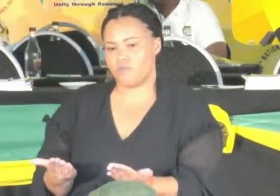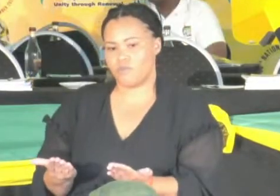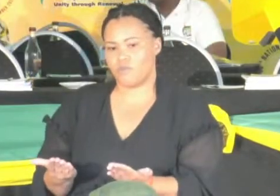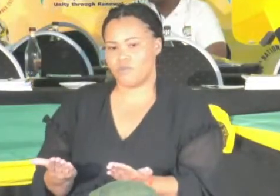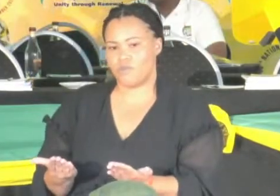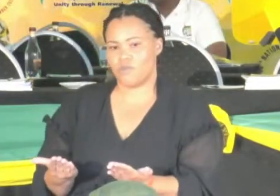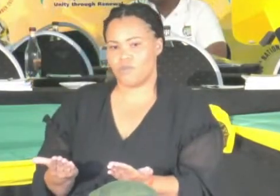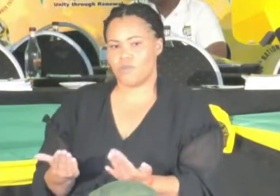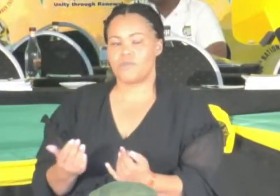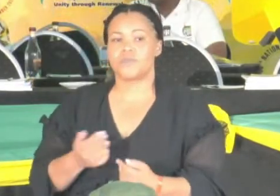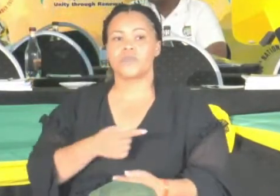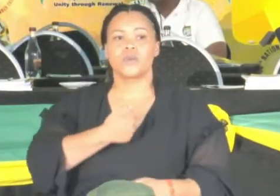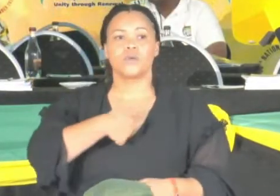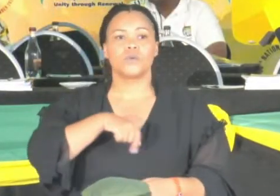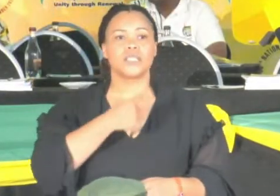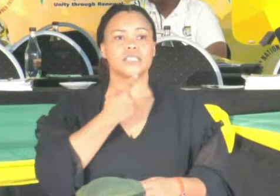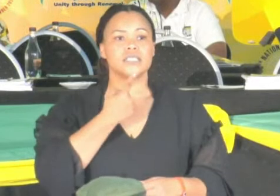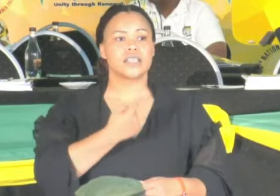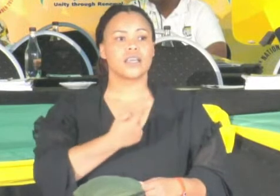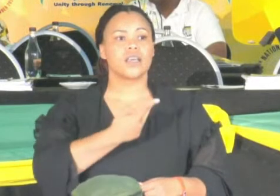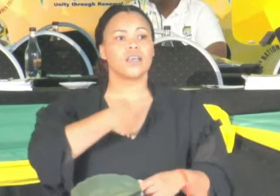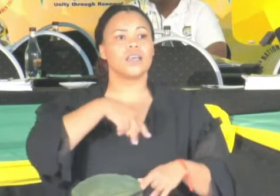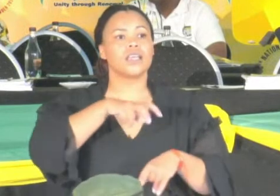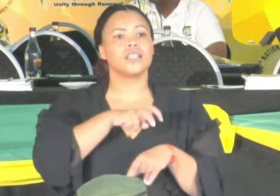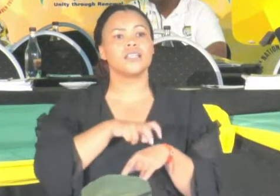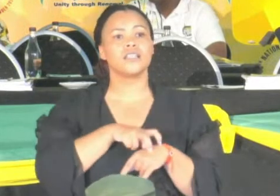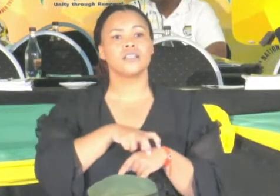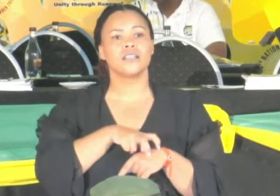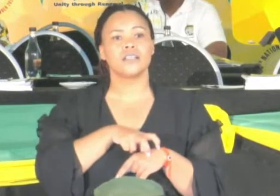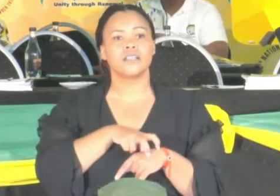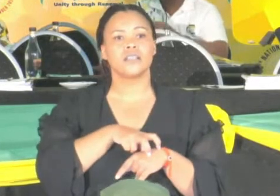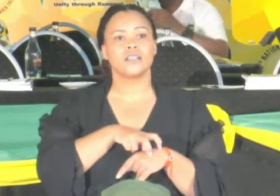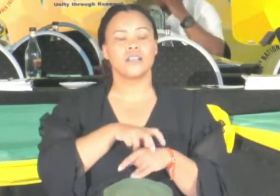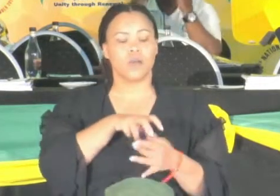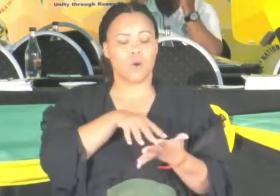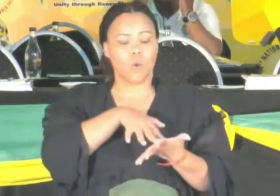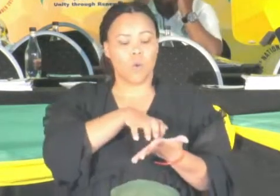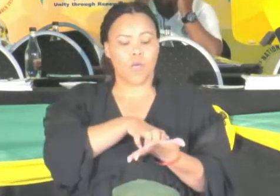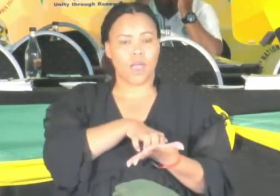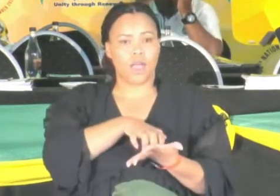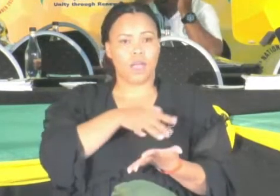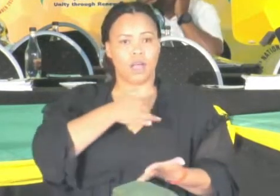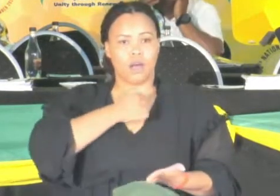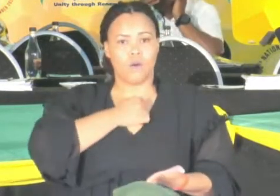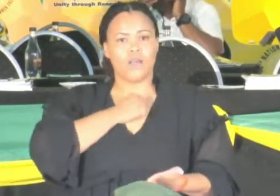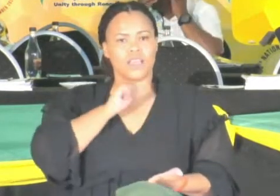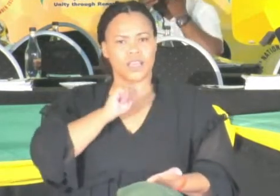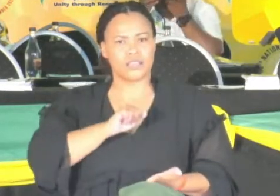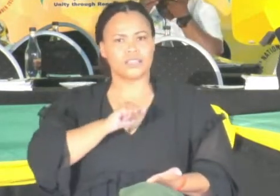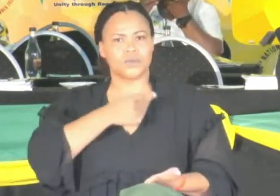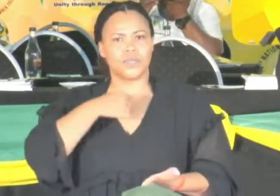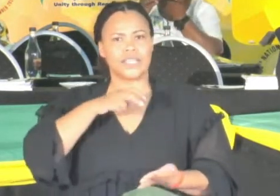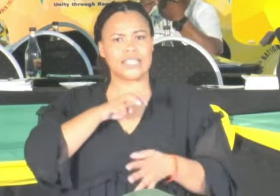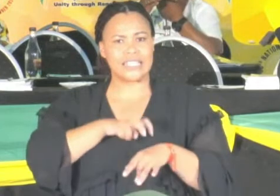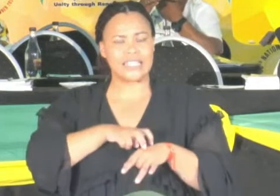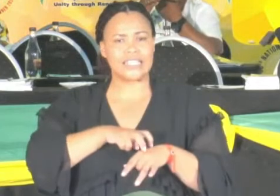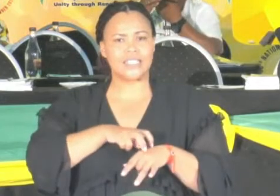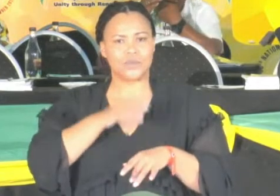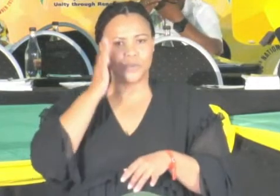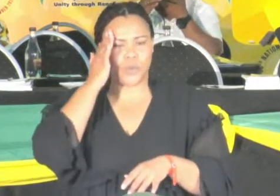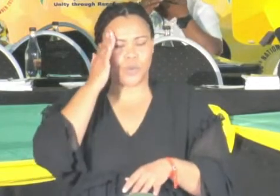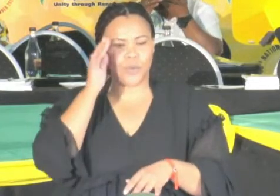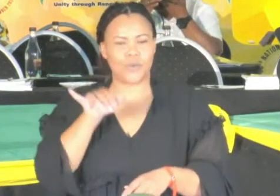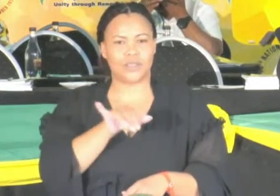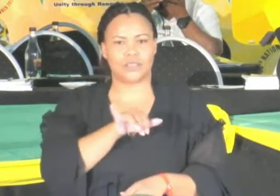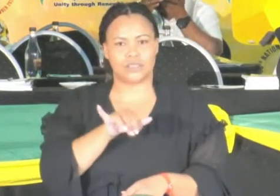We've also said that we need to acknowledge our weaknesses, but having